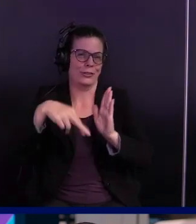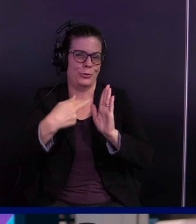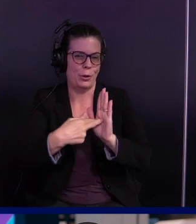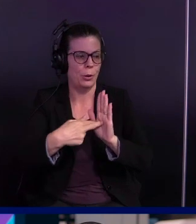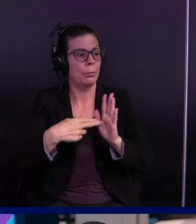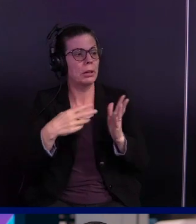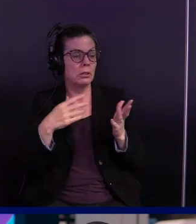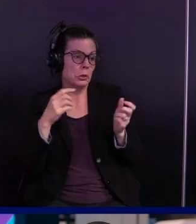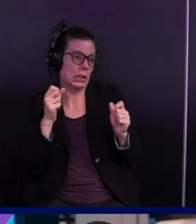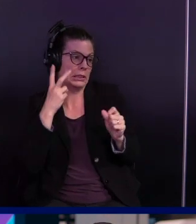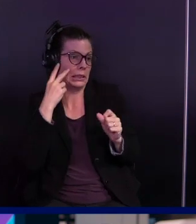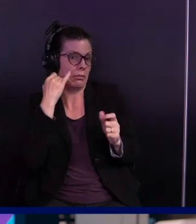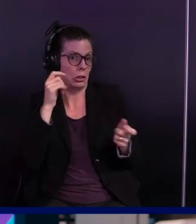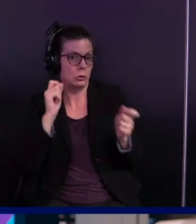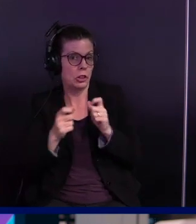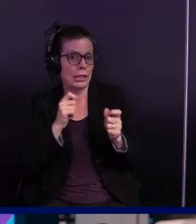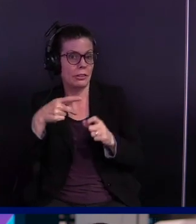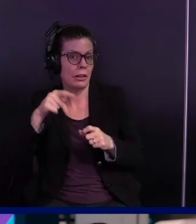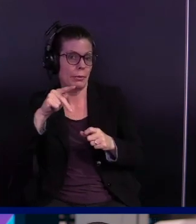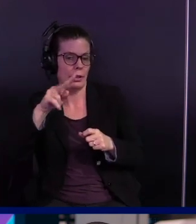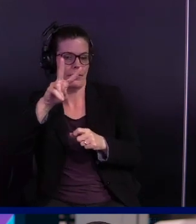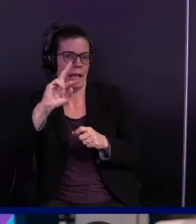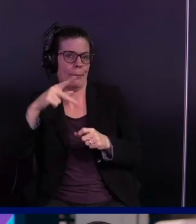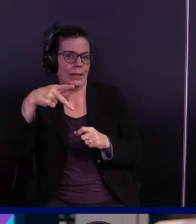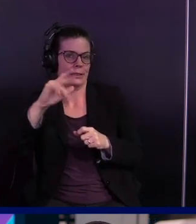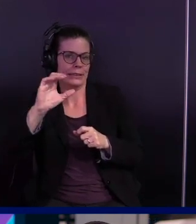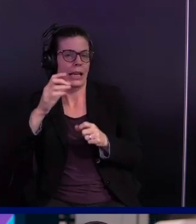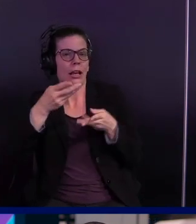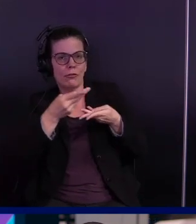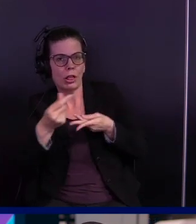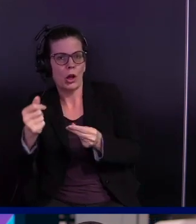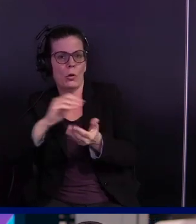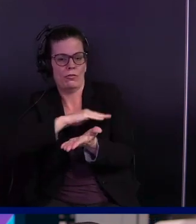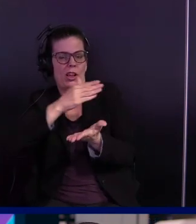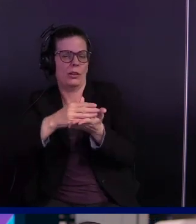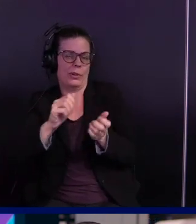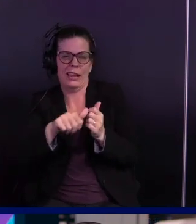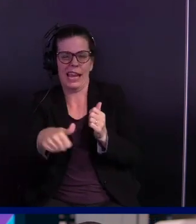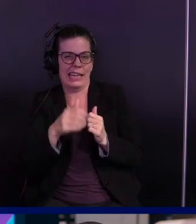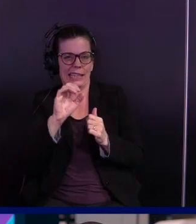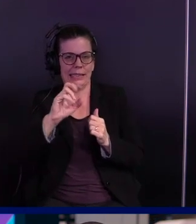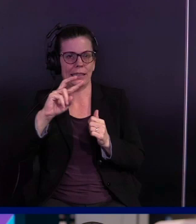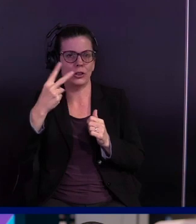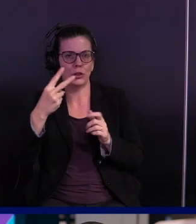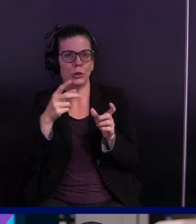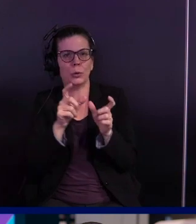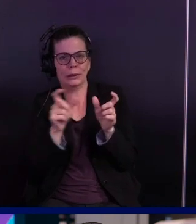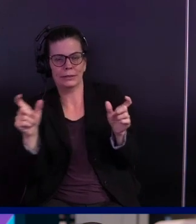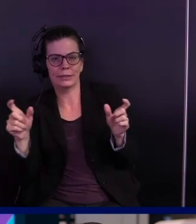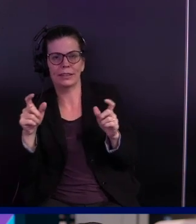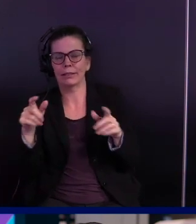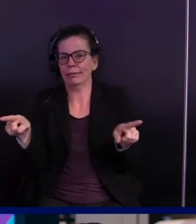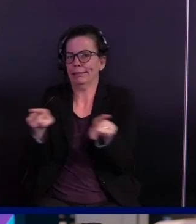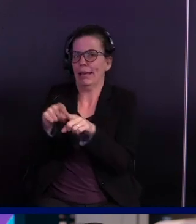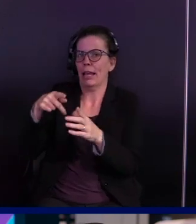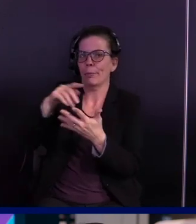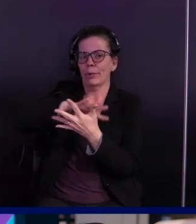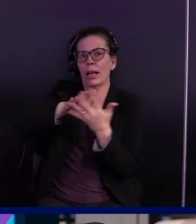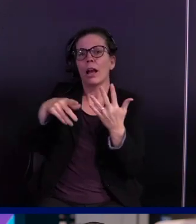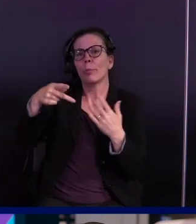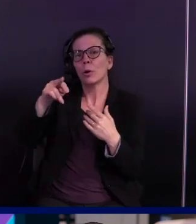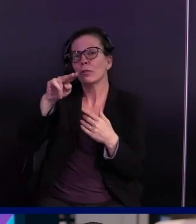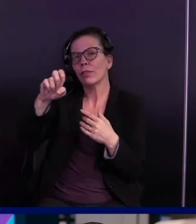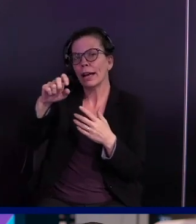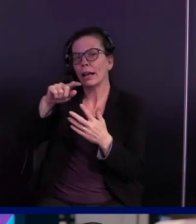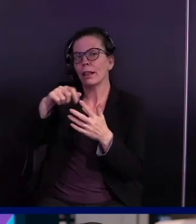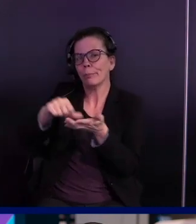you can also see if they exchange VPC flow volume with any of your EC2 instances, and directly from the same profile page. And you can see traffic patterns here.